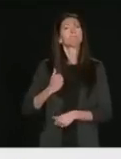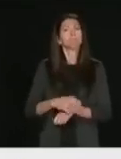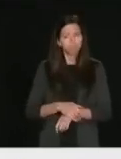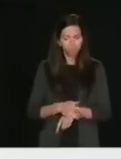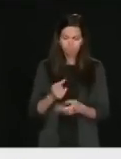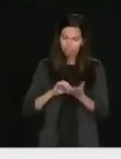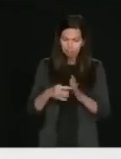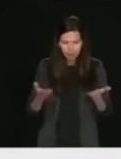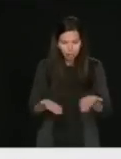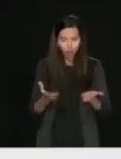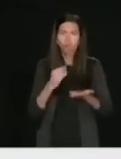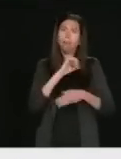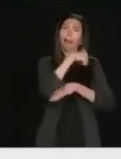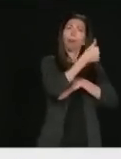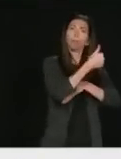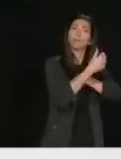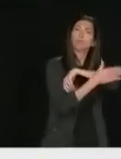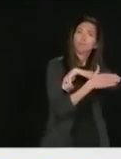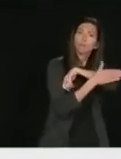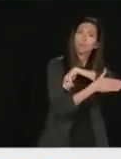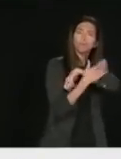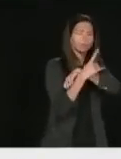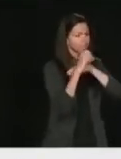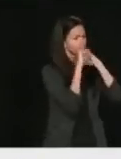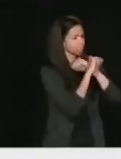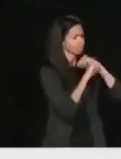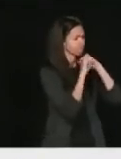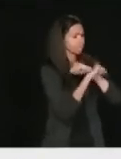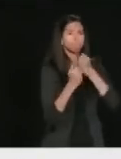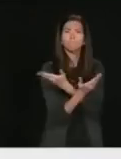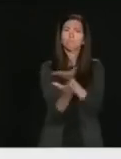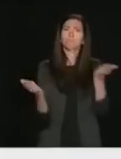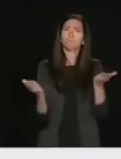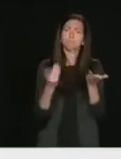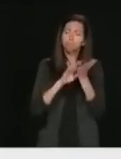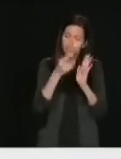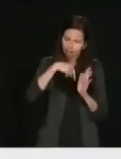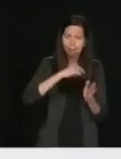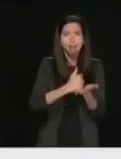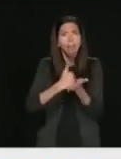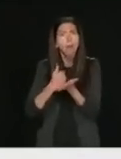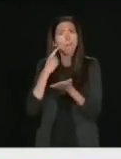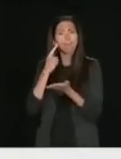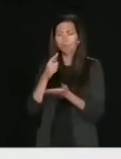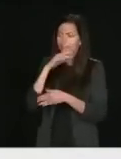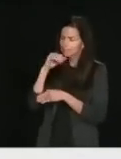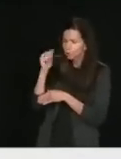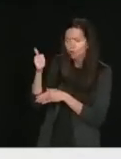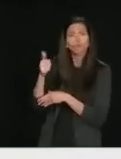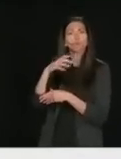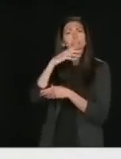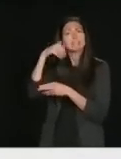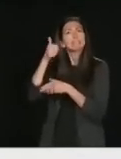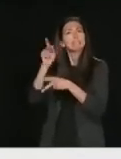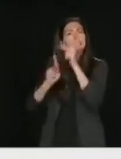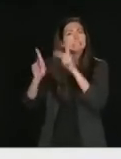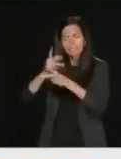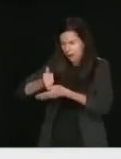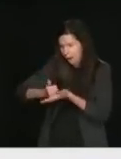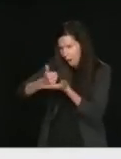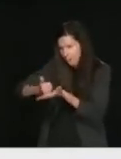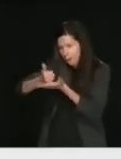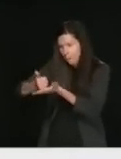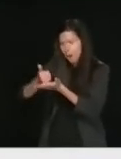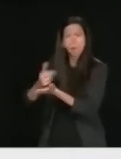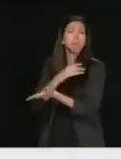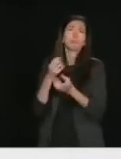values we hold dear, working here at home to care for our seniors and lift our spirits with flyovers. So to